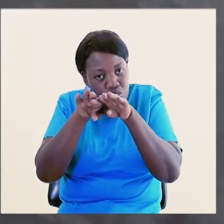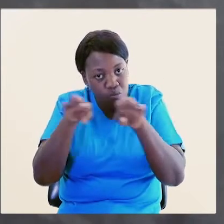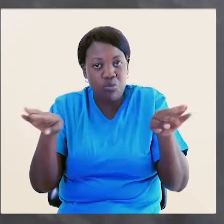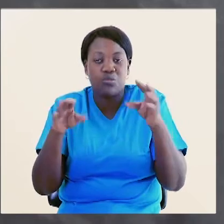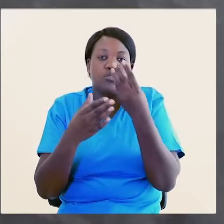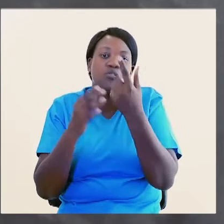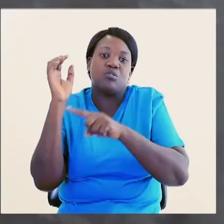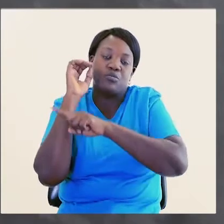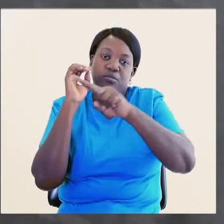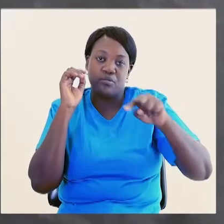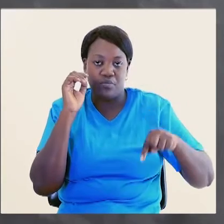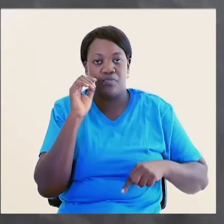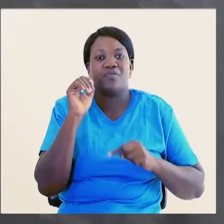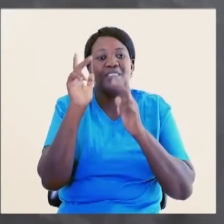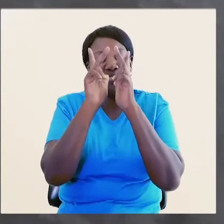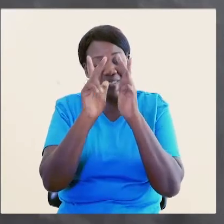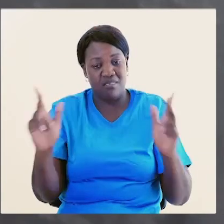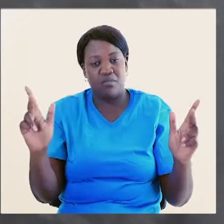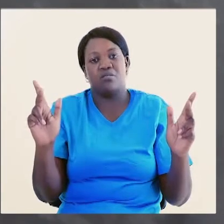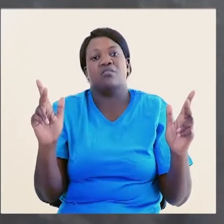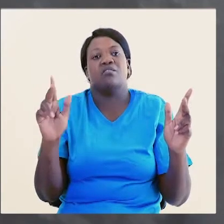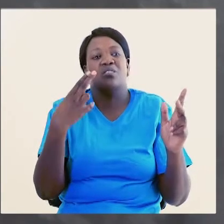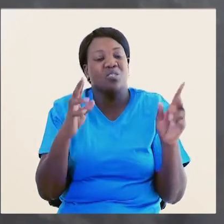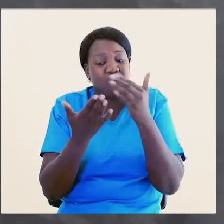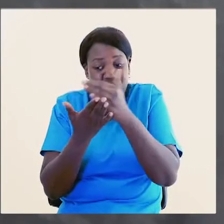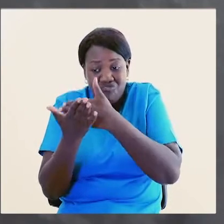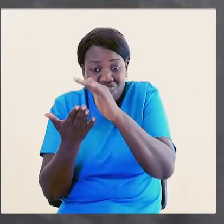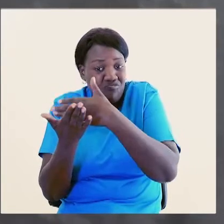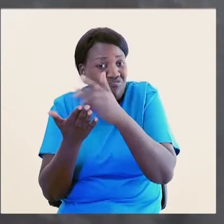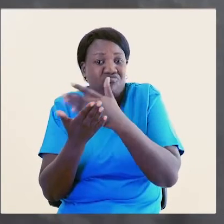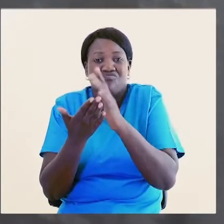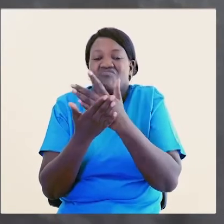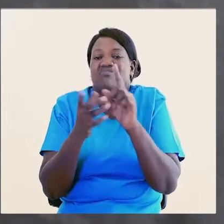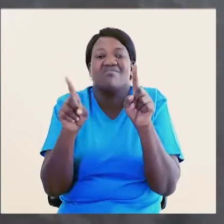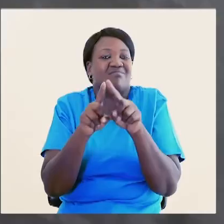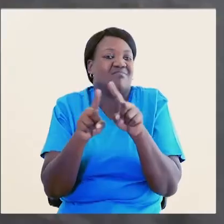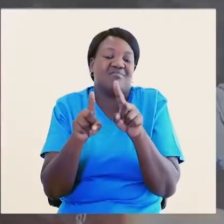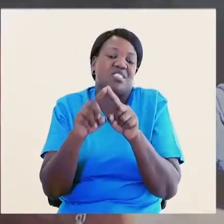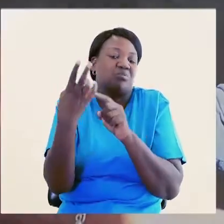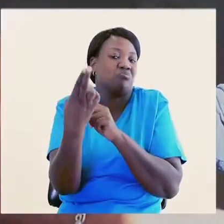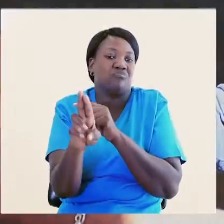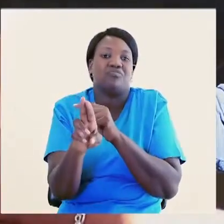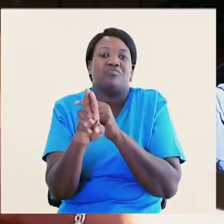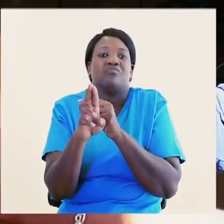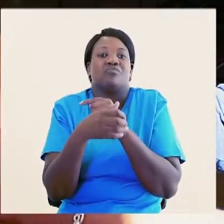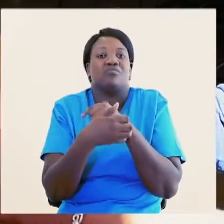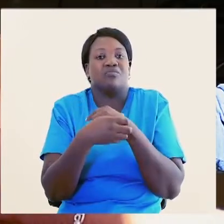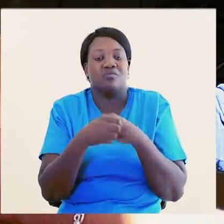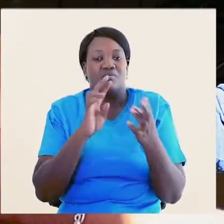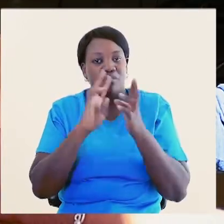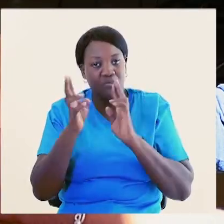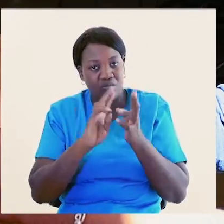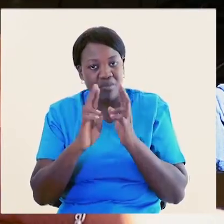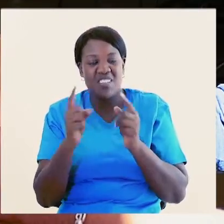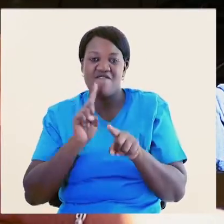country's wealth. The people in a country may not share equally in this national income. Let us tackle the